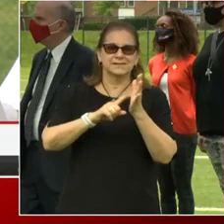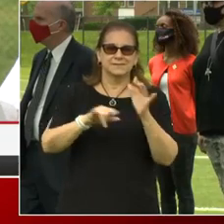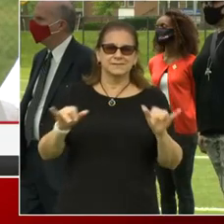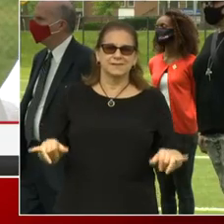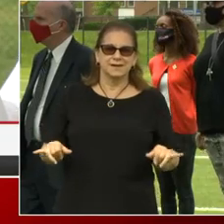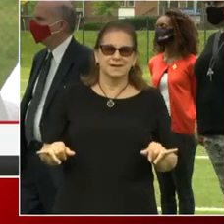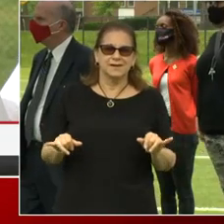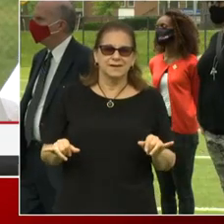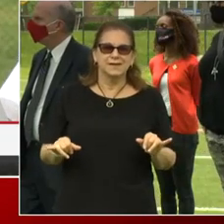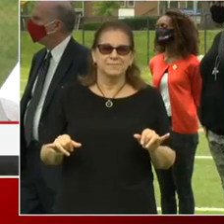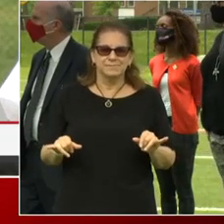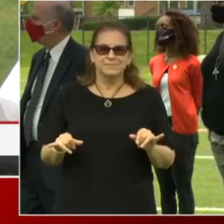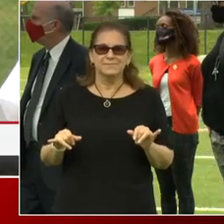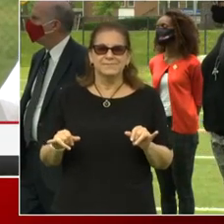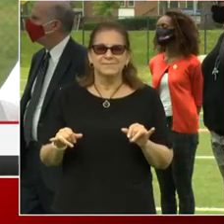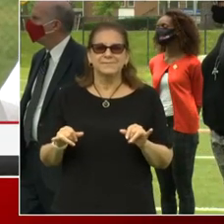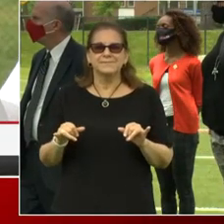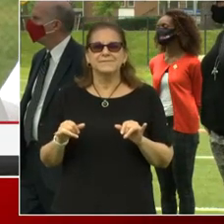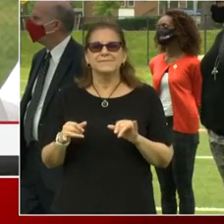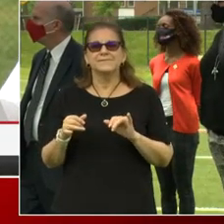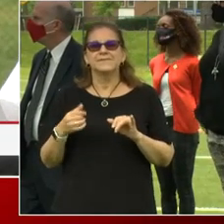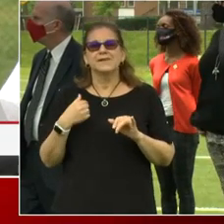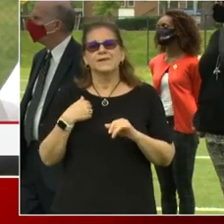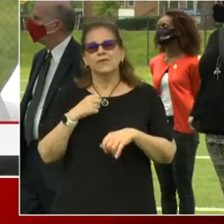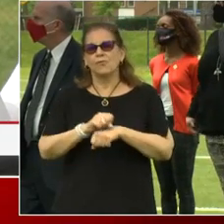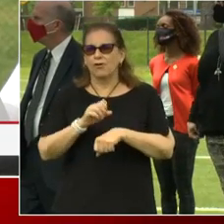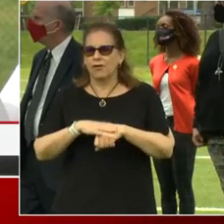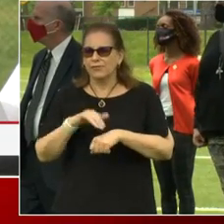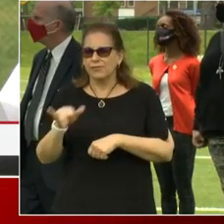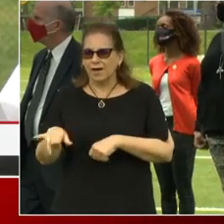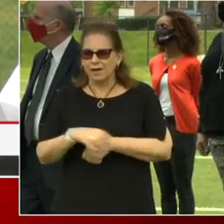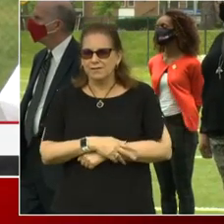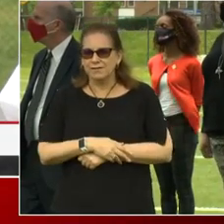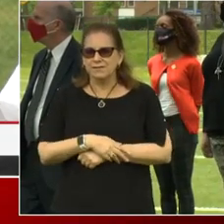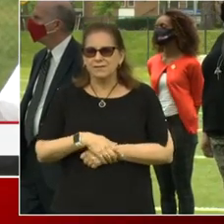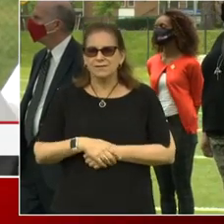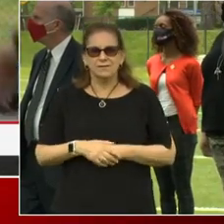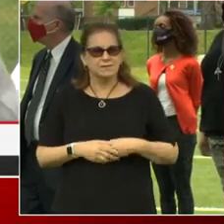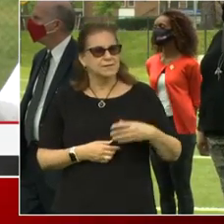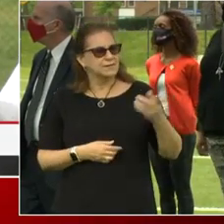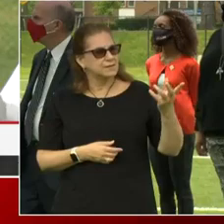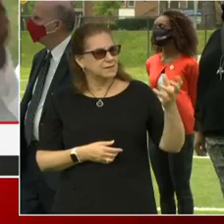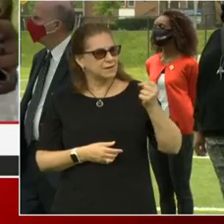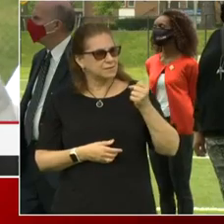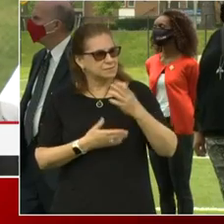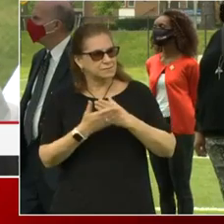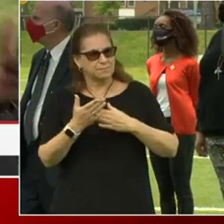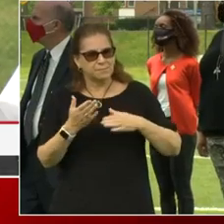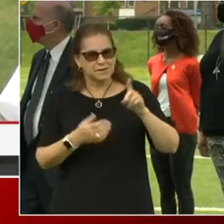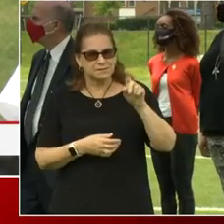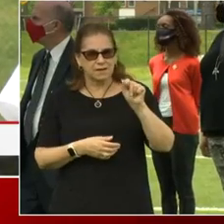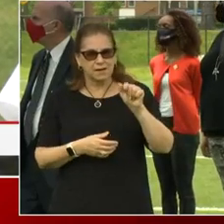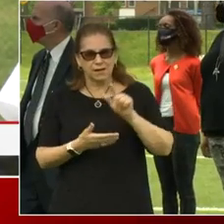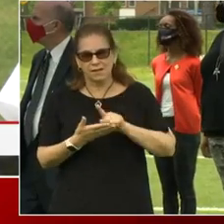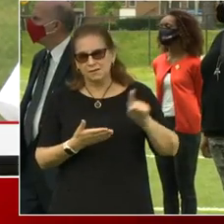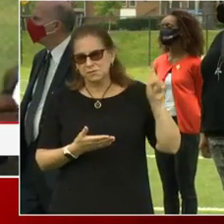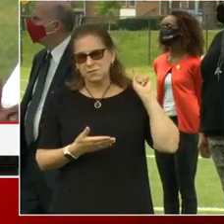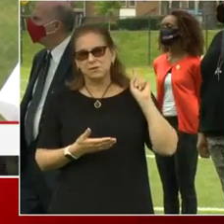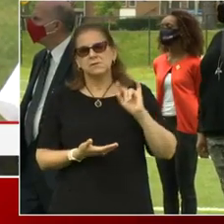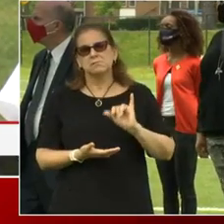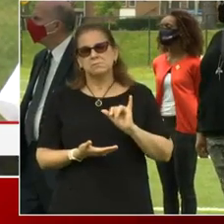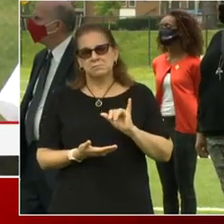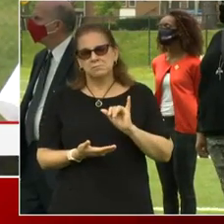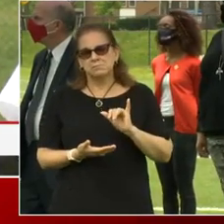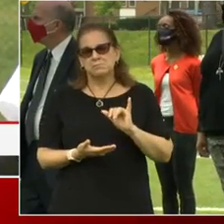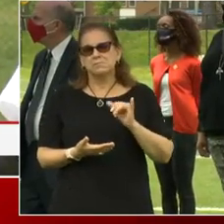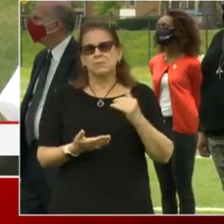forward. We're still working on it. I got a briefing on it maybe about a week ago, I guess now, with some interesting new